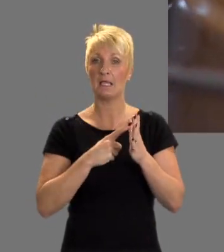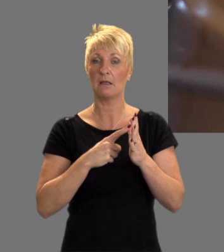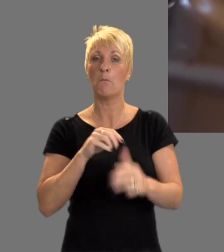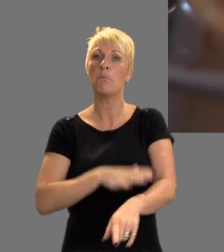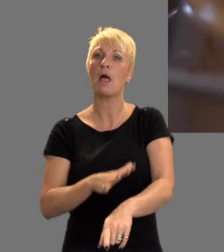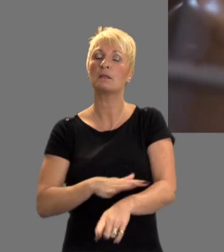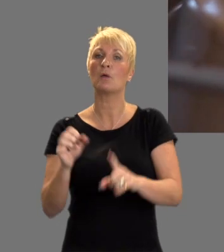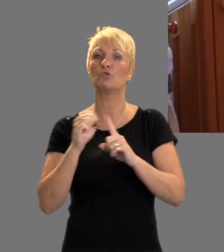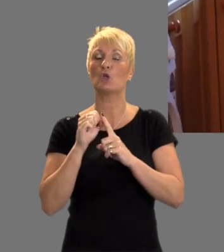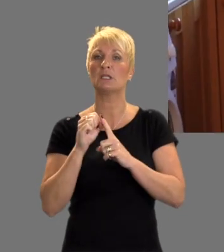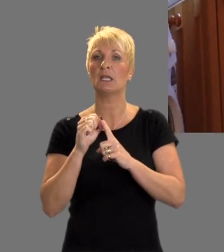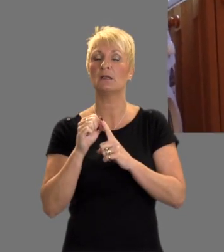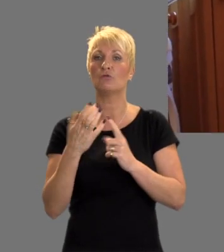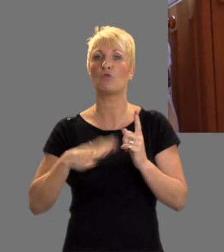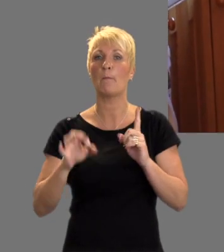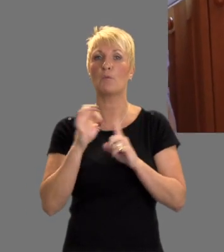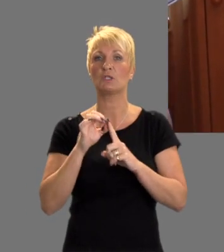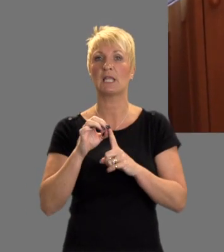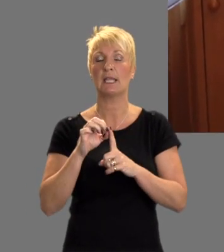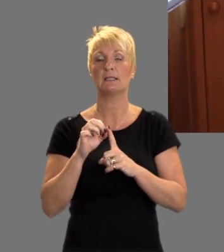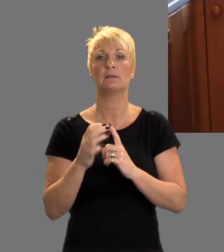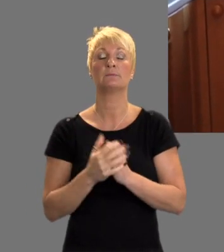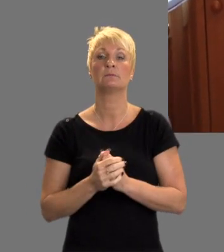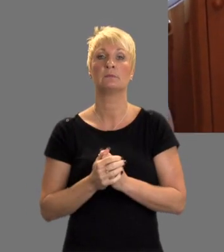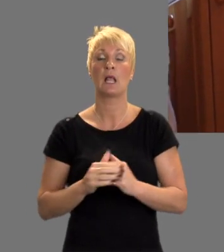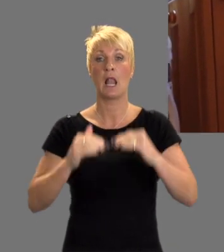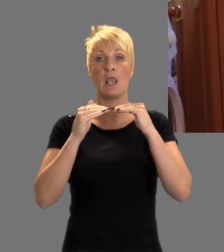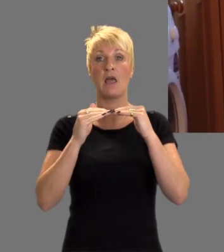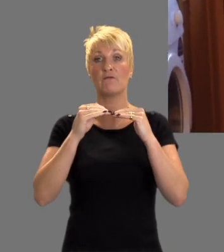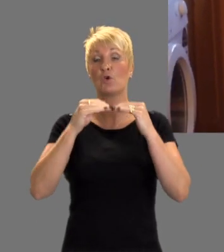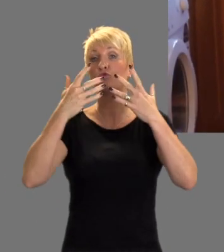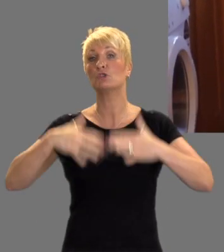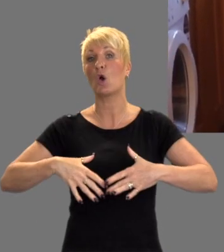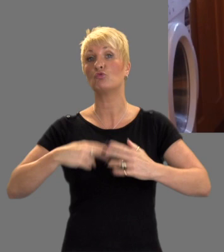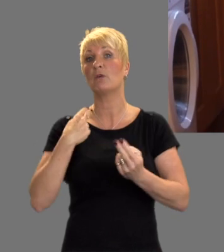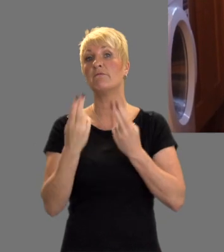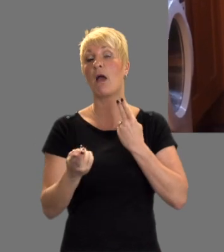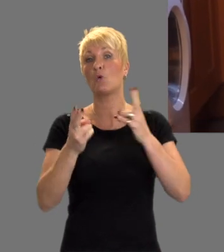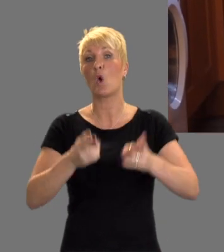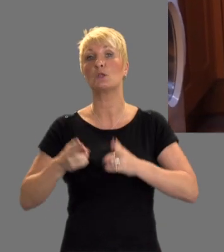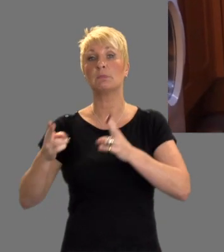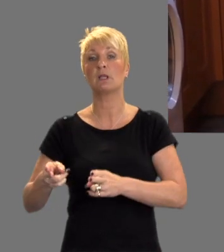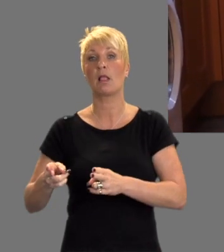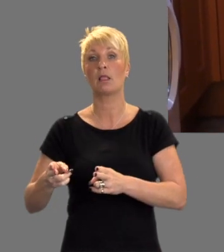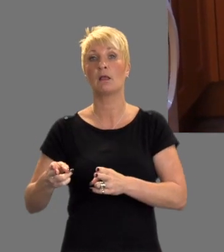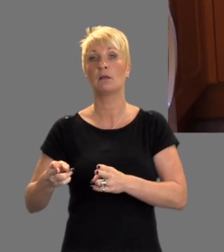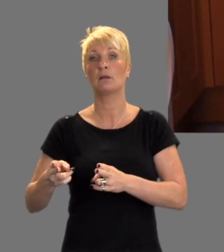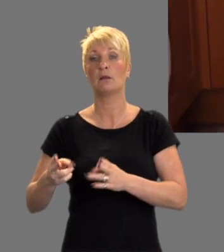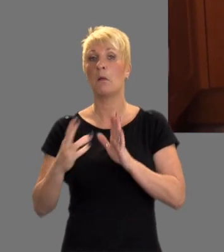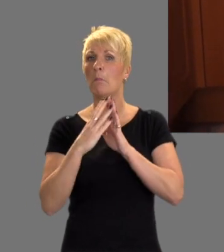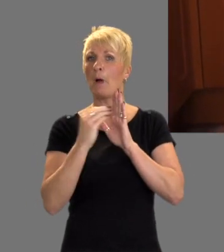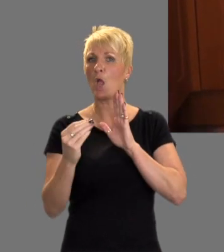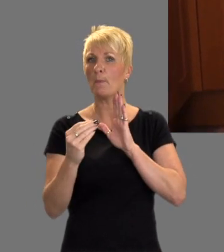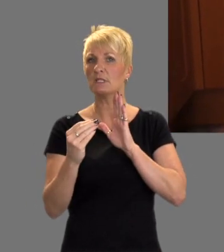This is a protein produced by the prostate gland. The elevated levels eventually resulted in a referral to the hospital where they performed a